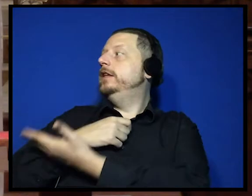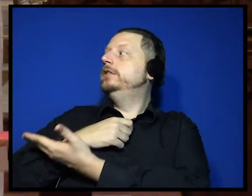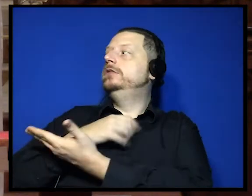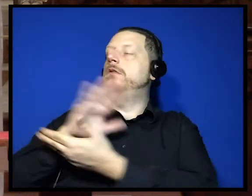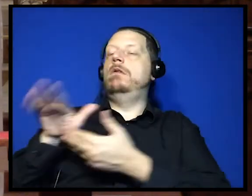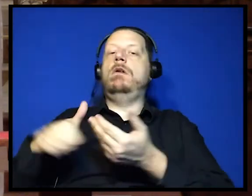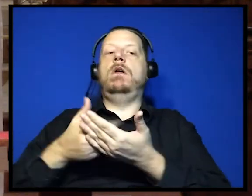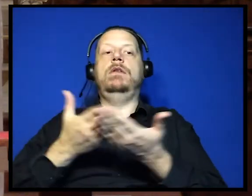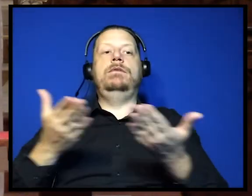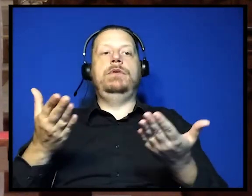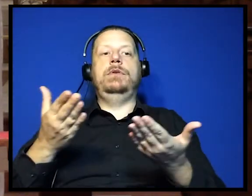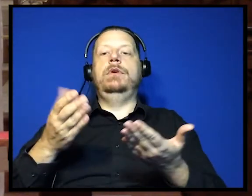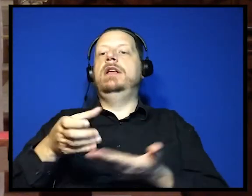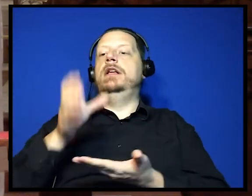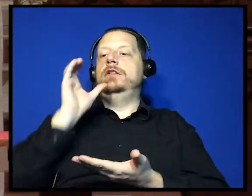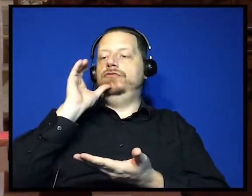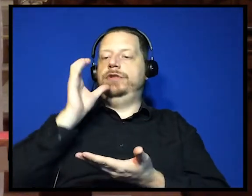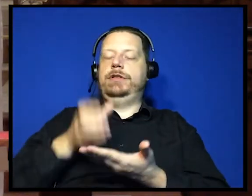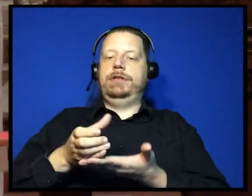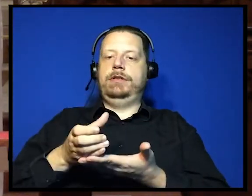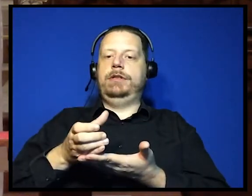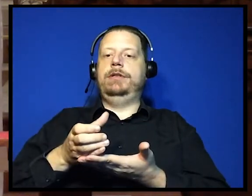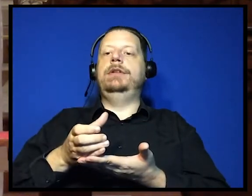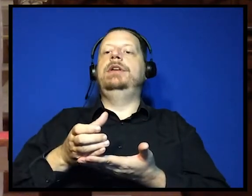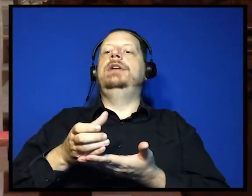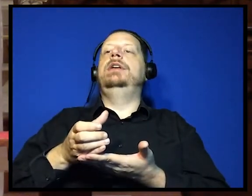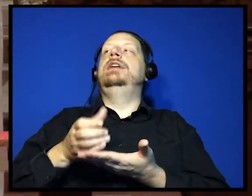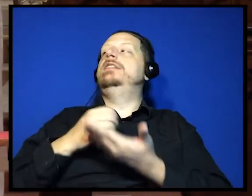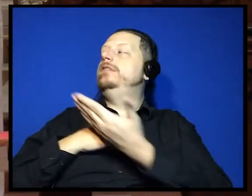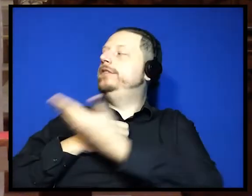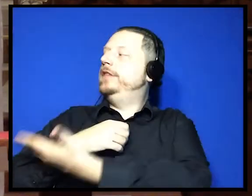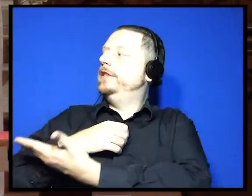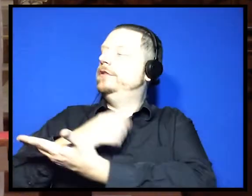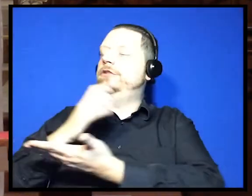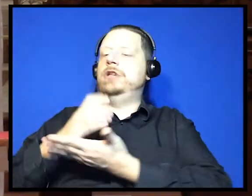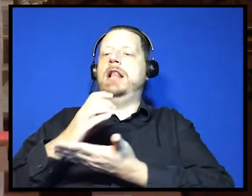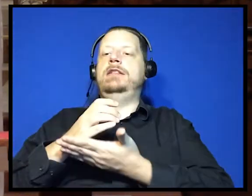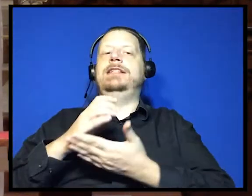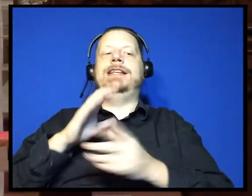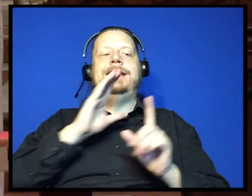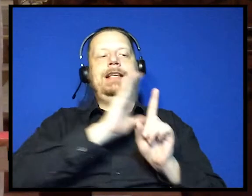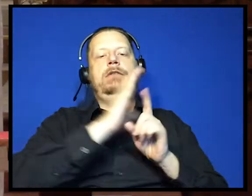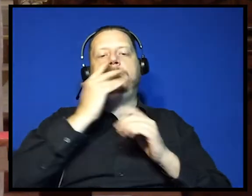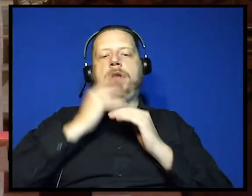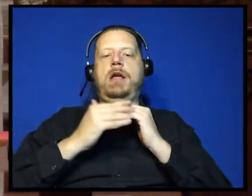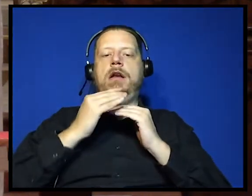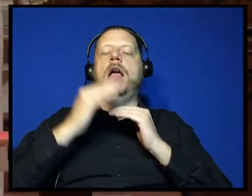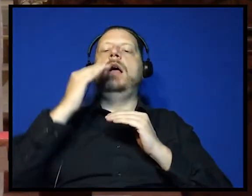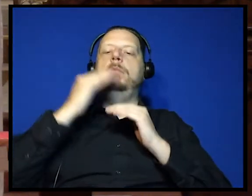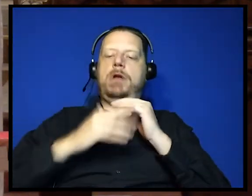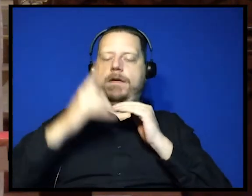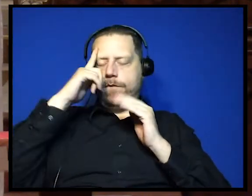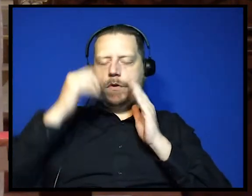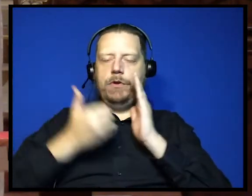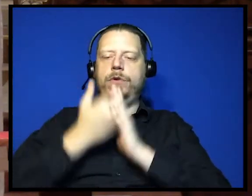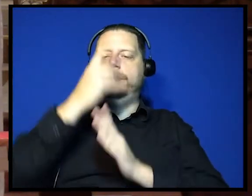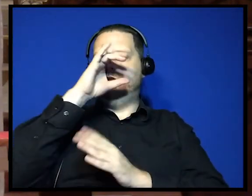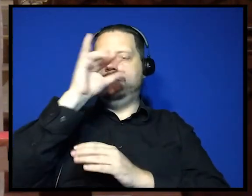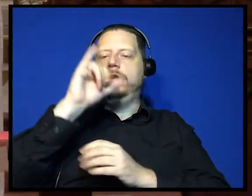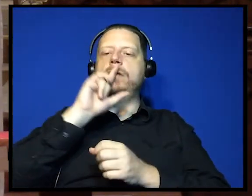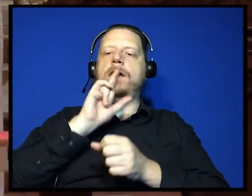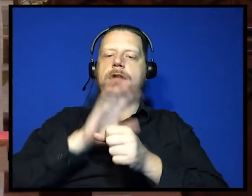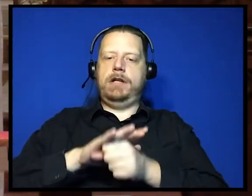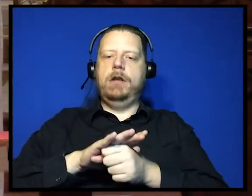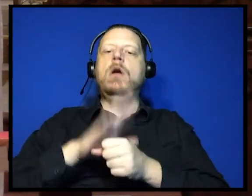this, all of you, and drink from it. This is the chalice of my blood, the blood of the new and eternal